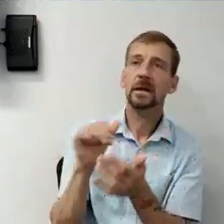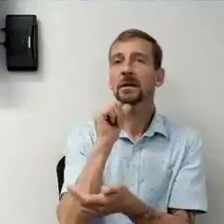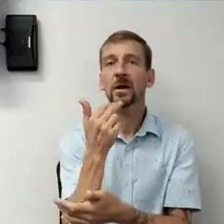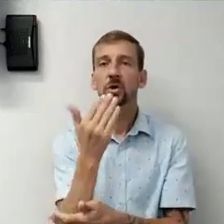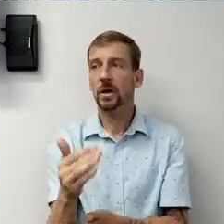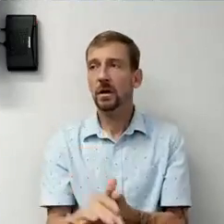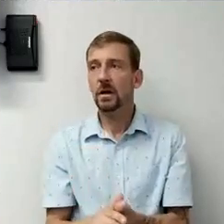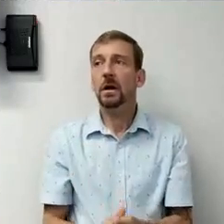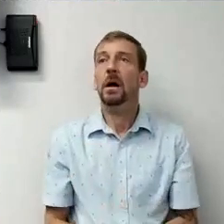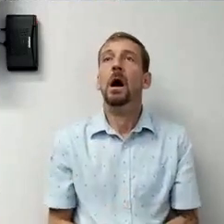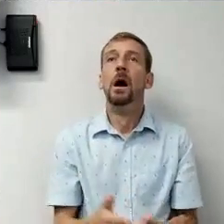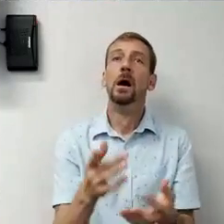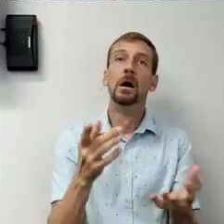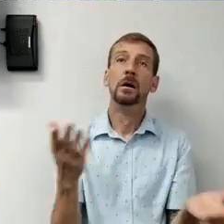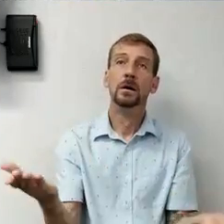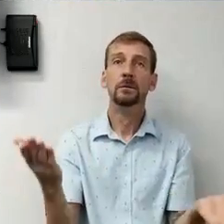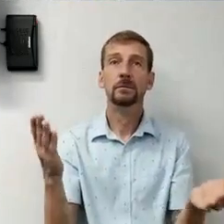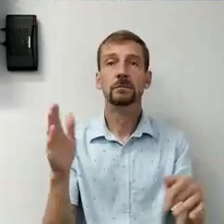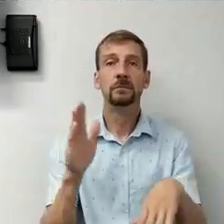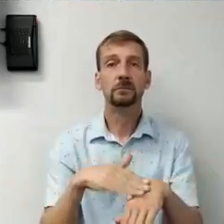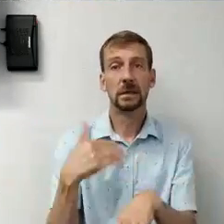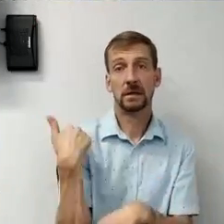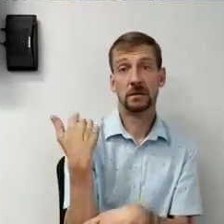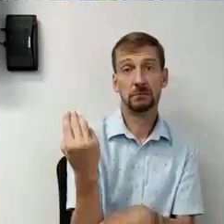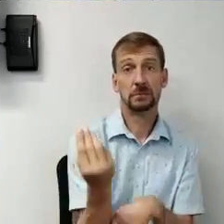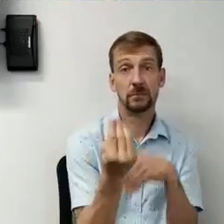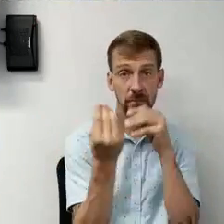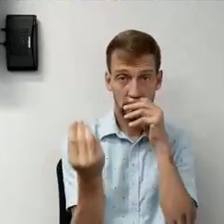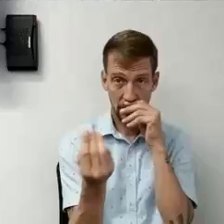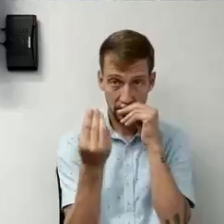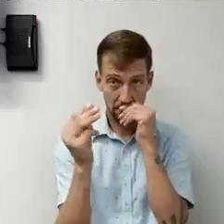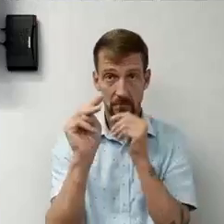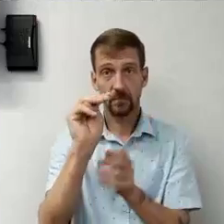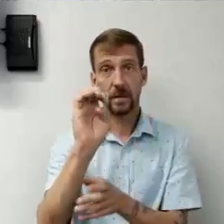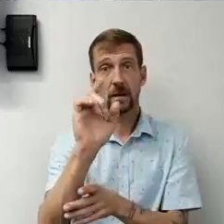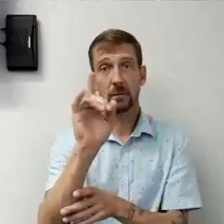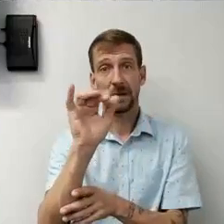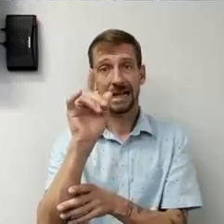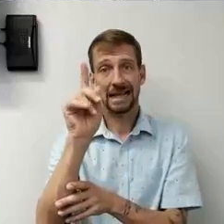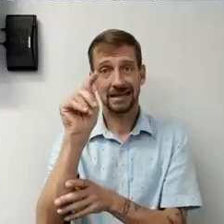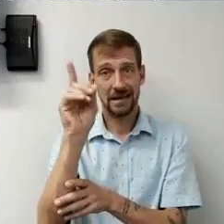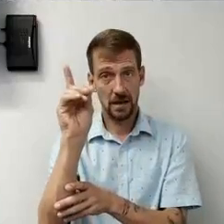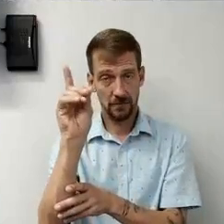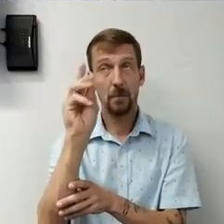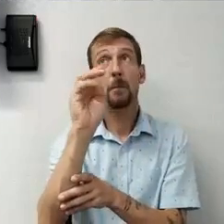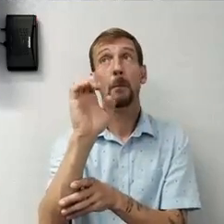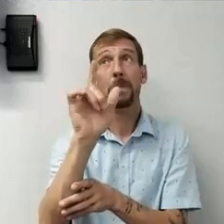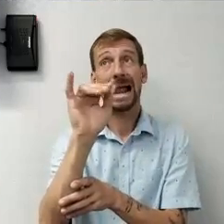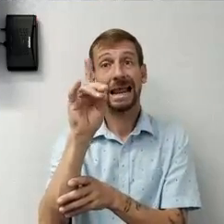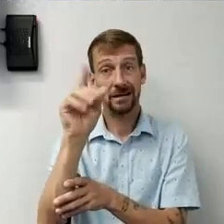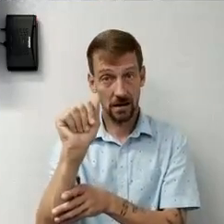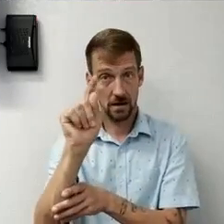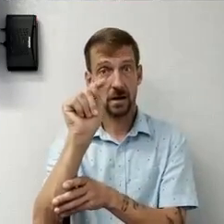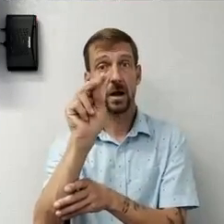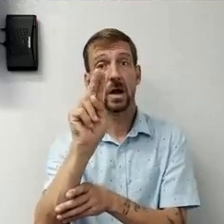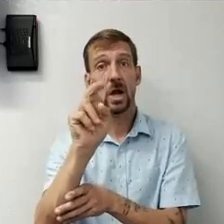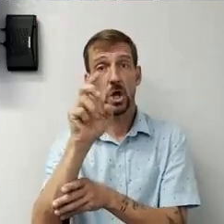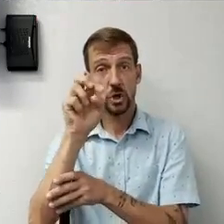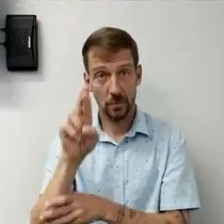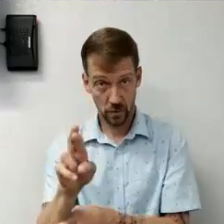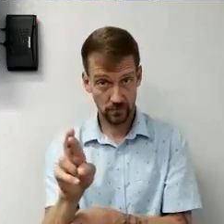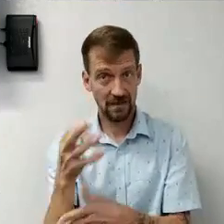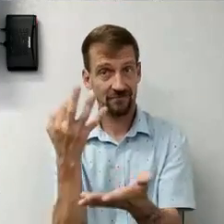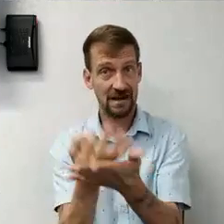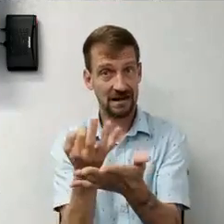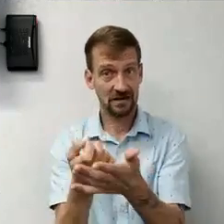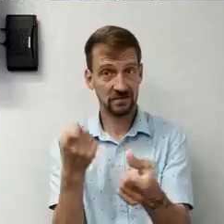Very timely question. So on Monday, Melinda Tupper, our Chief Financial Officer, sent out an email